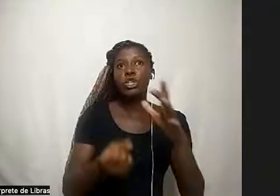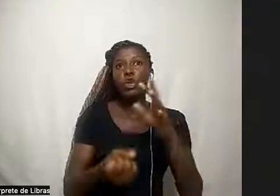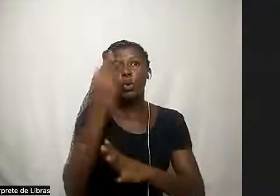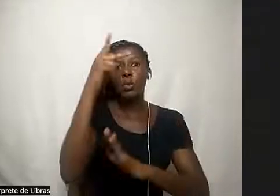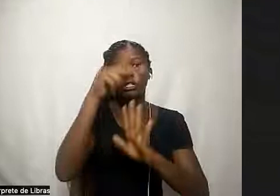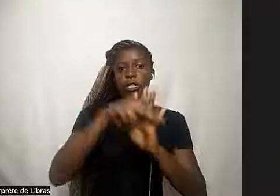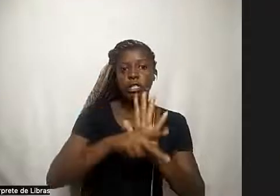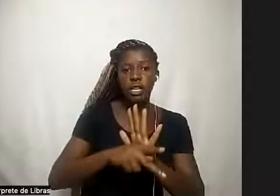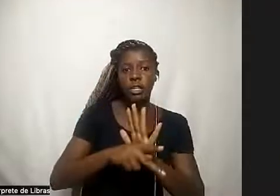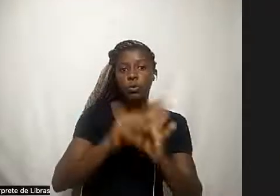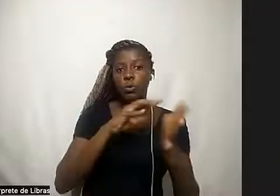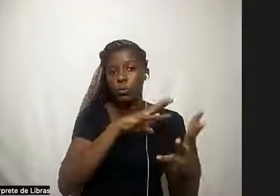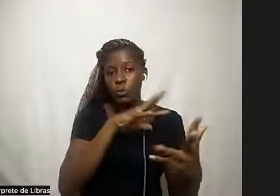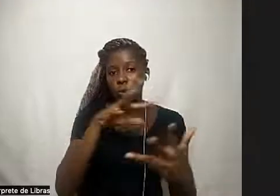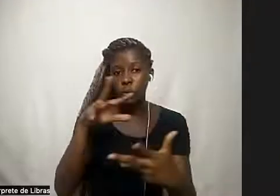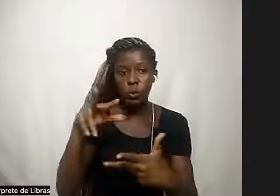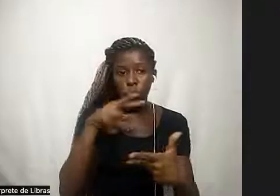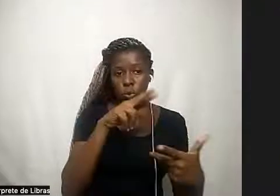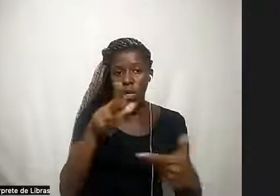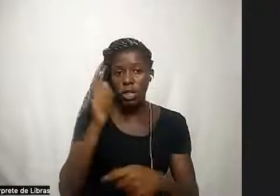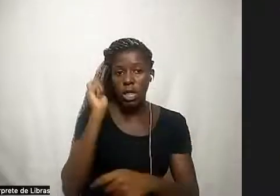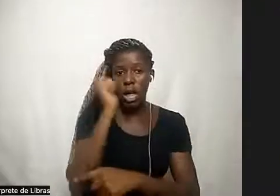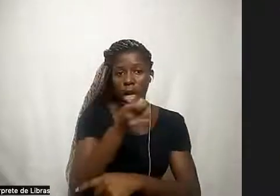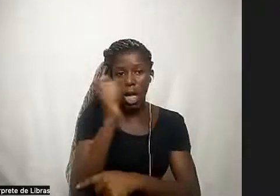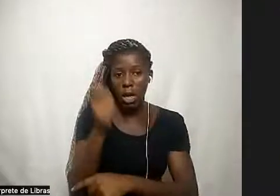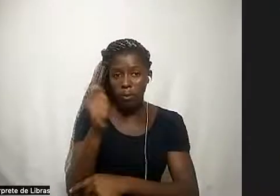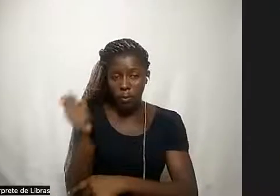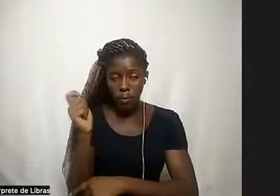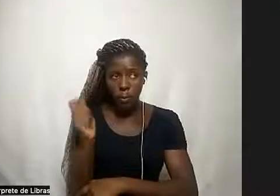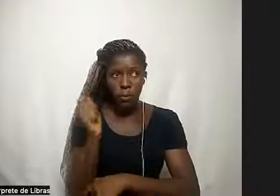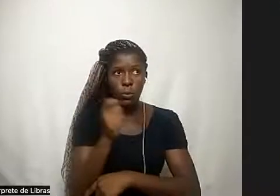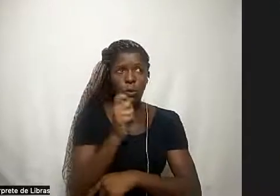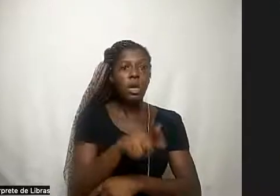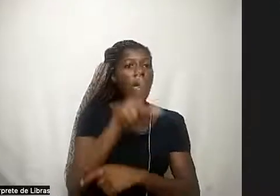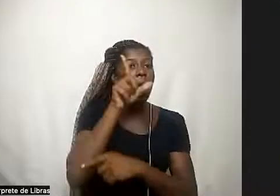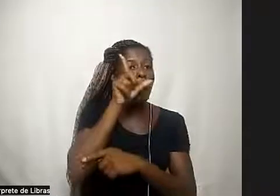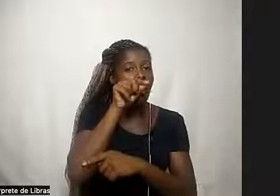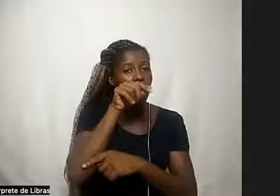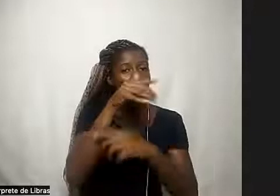there was an international plan for the reduction of seabirds,